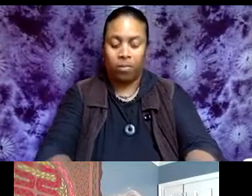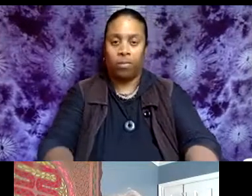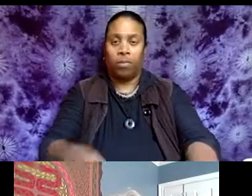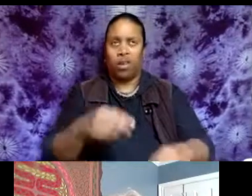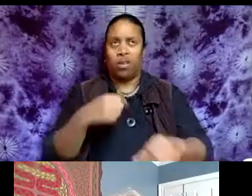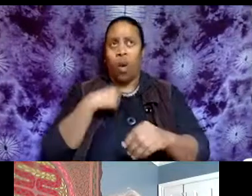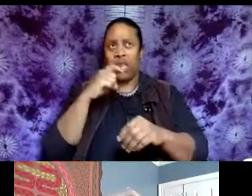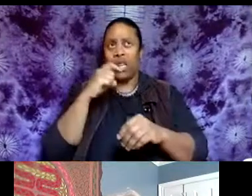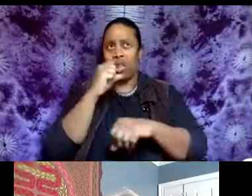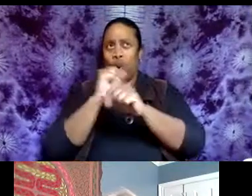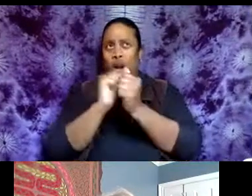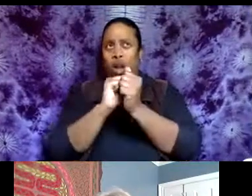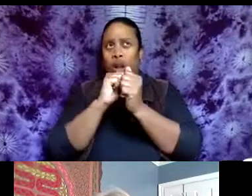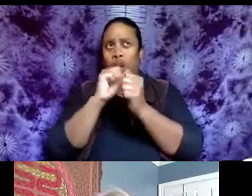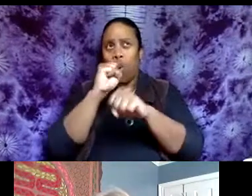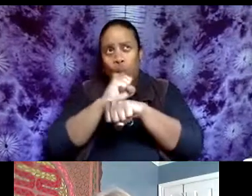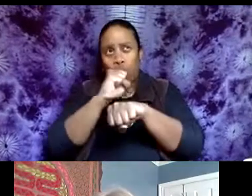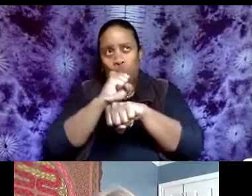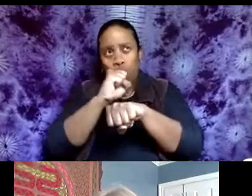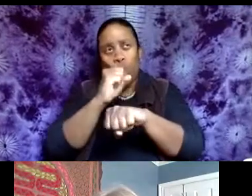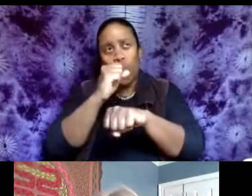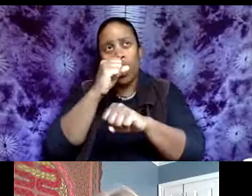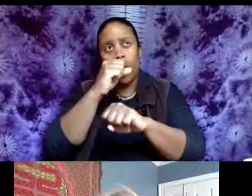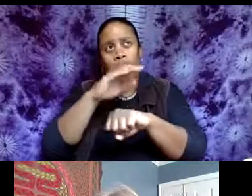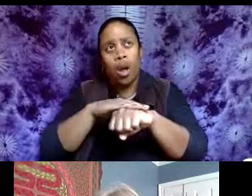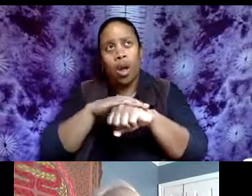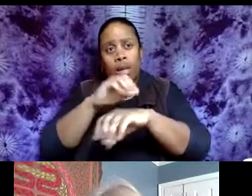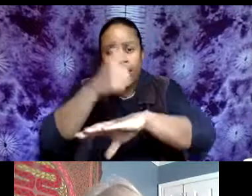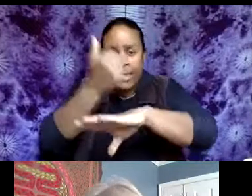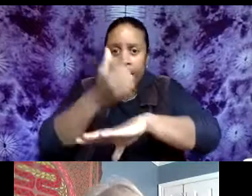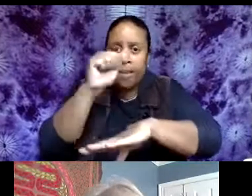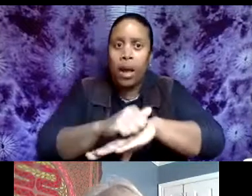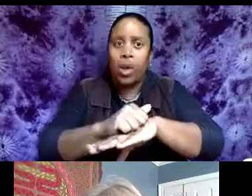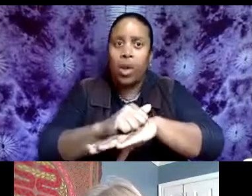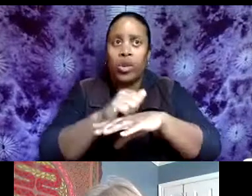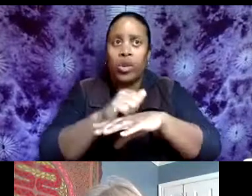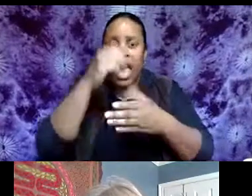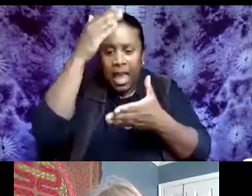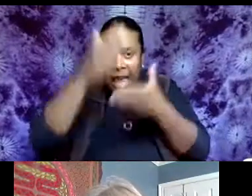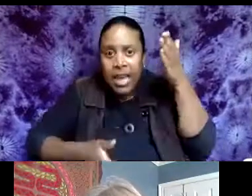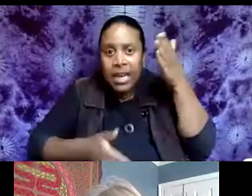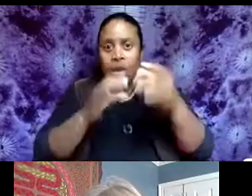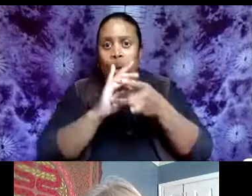and ending relationships with people that are not good for me. And